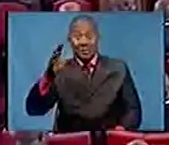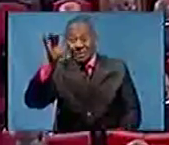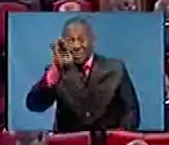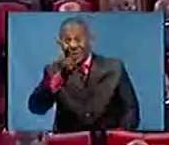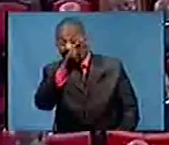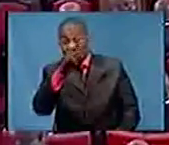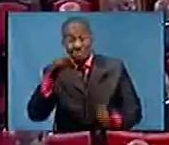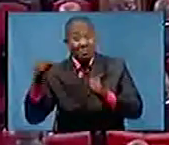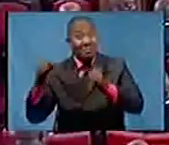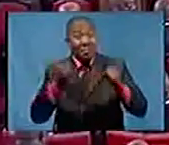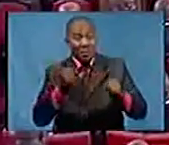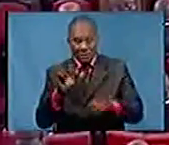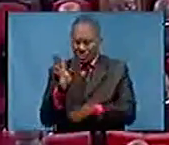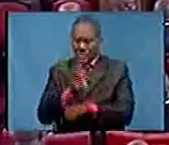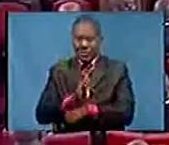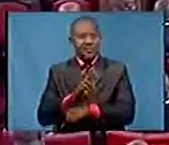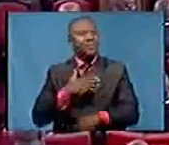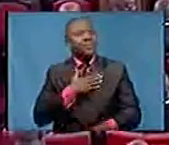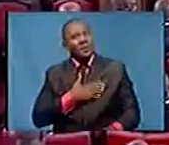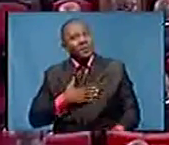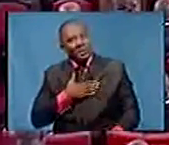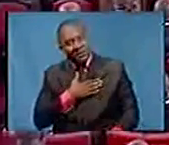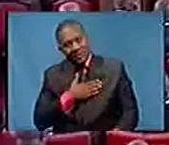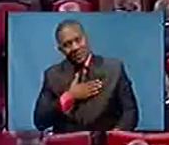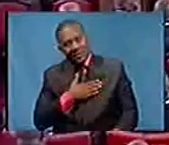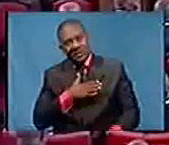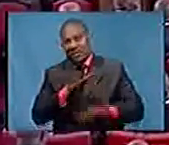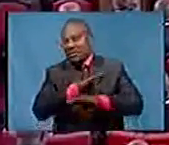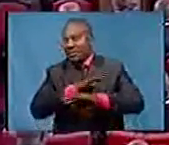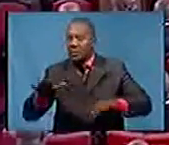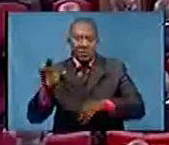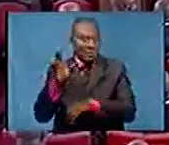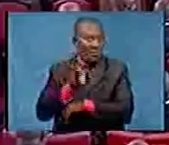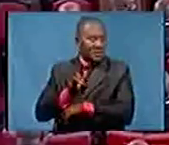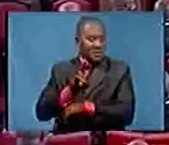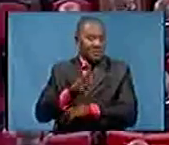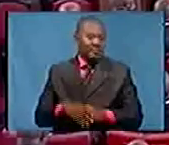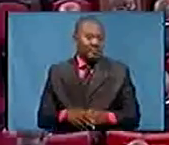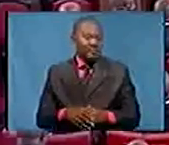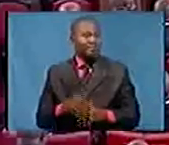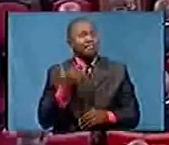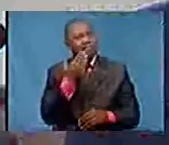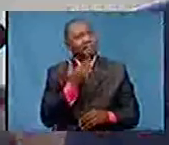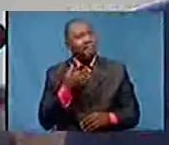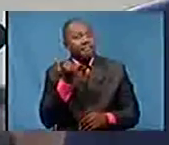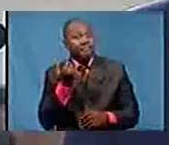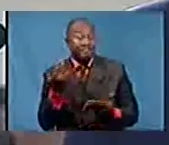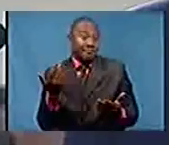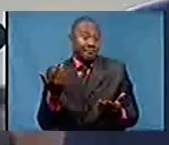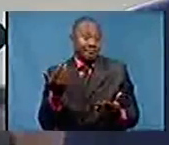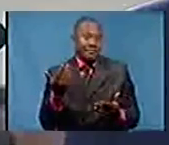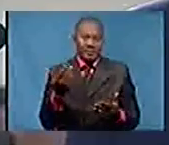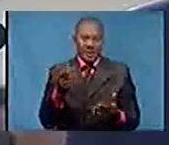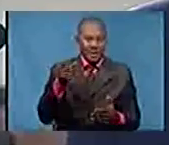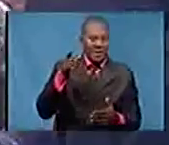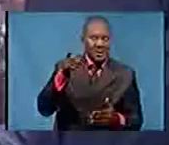we're asking that it ought not be used to follow the best traditions when it comes to